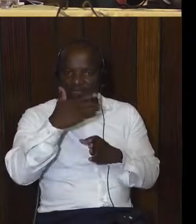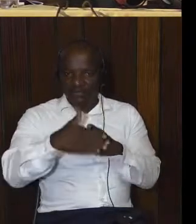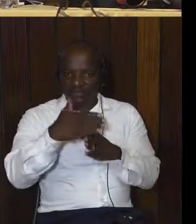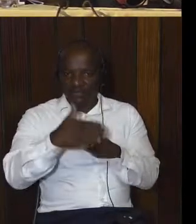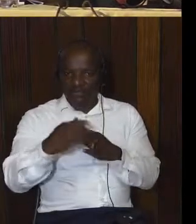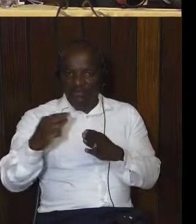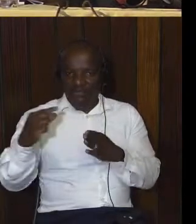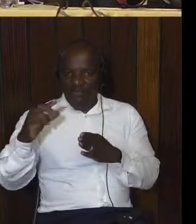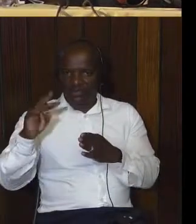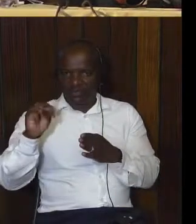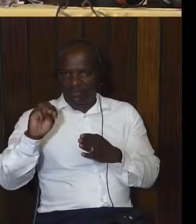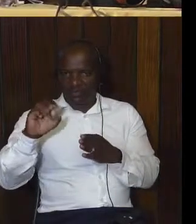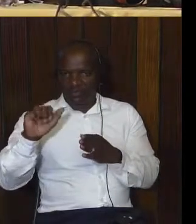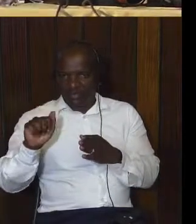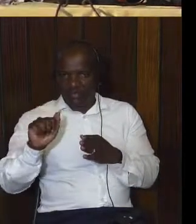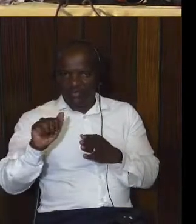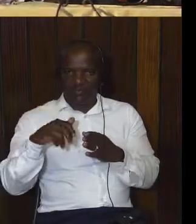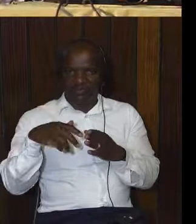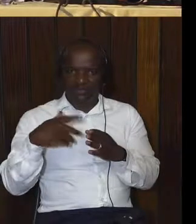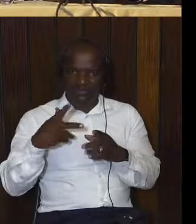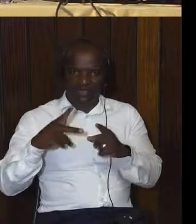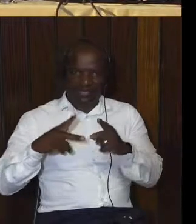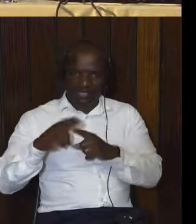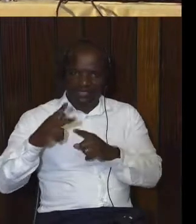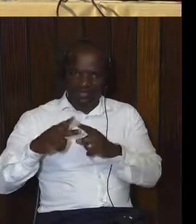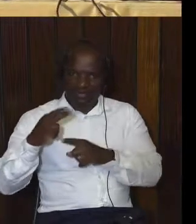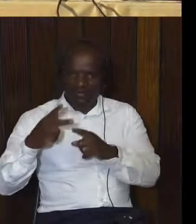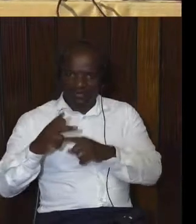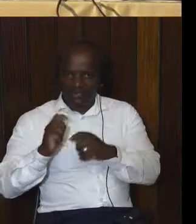after all the cost-cutting measures and all the